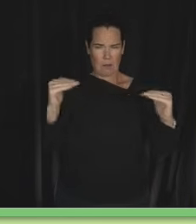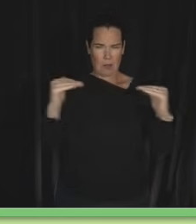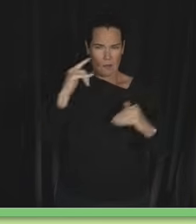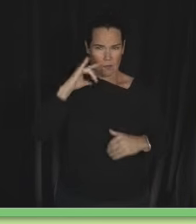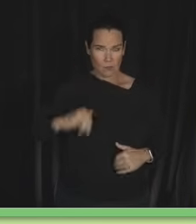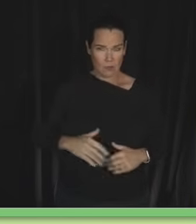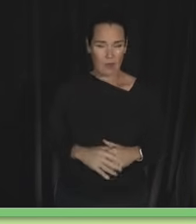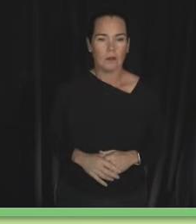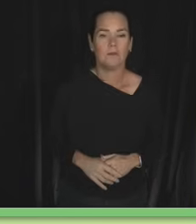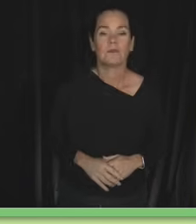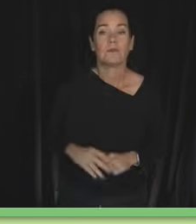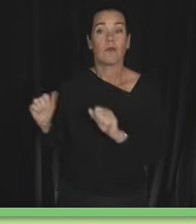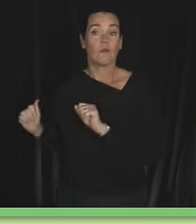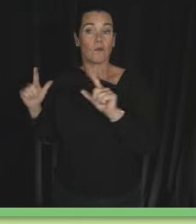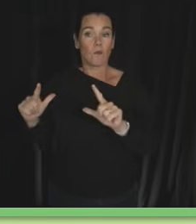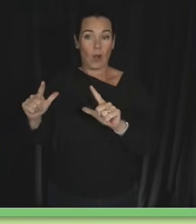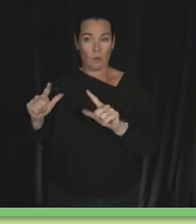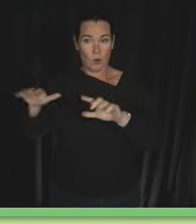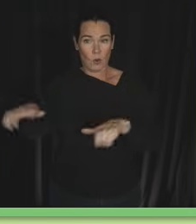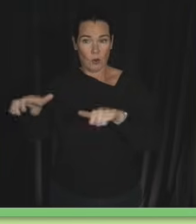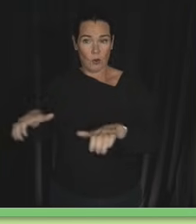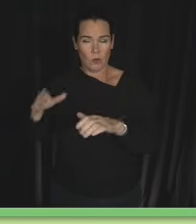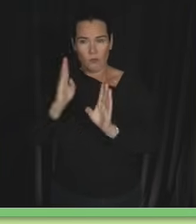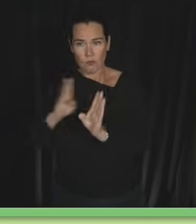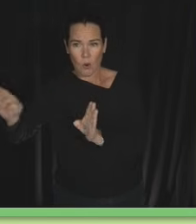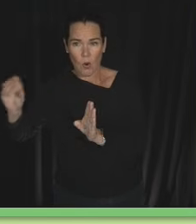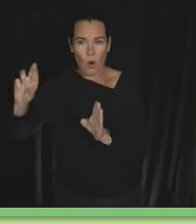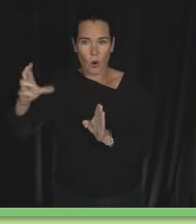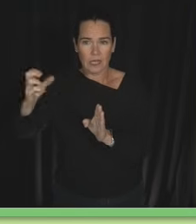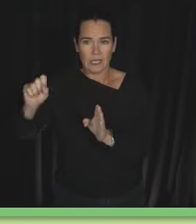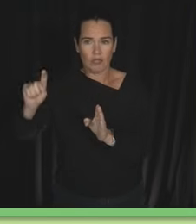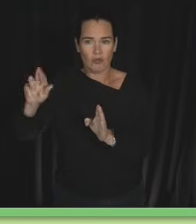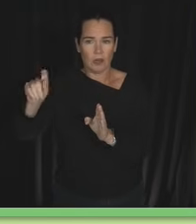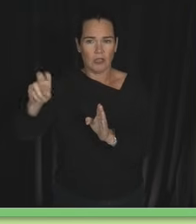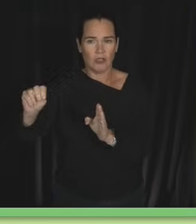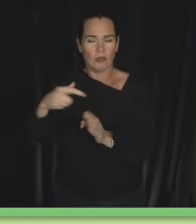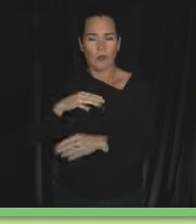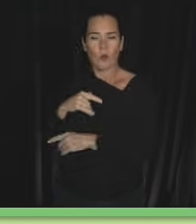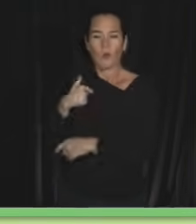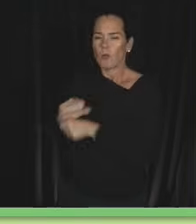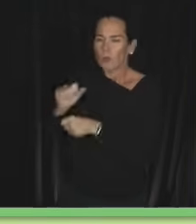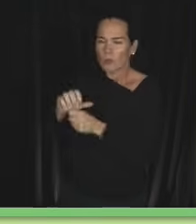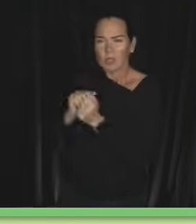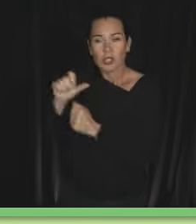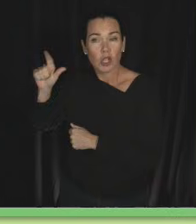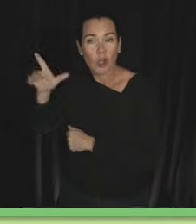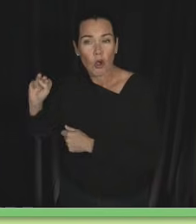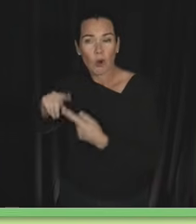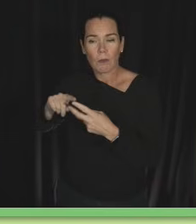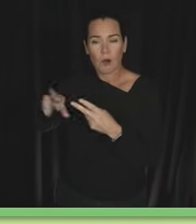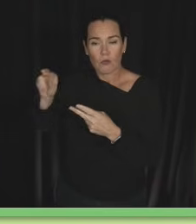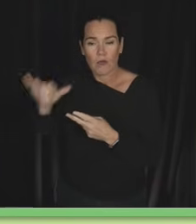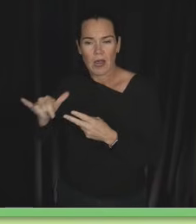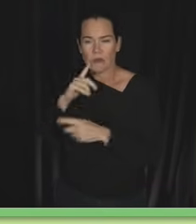The framework orchestration side I'm particularly happy about. We've been working really hard with the Slurm and Ray communities to make